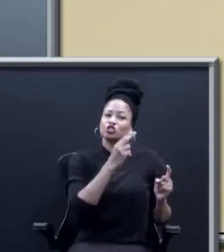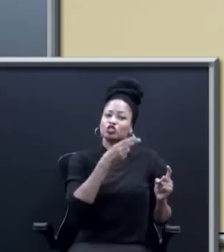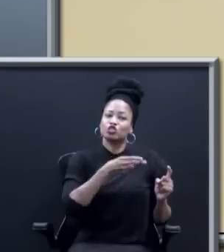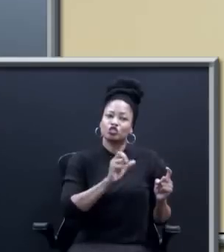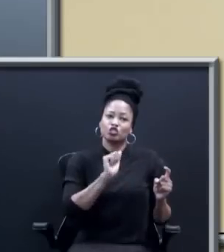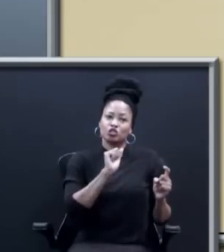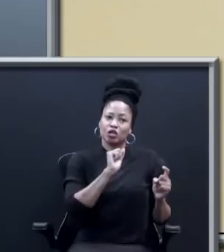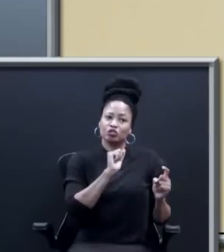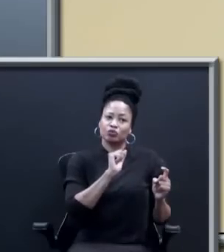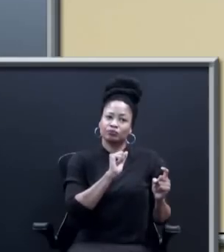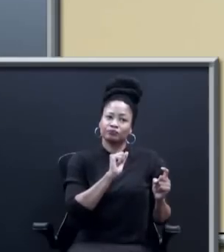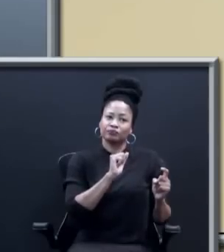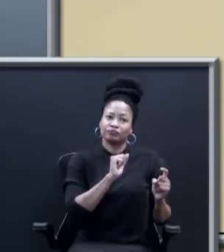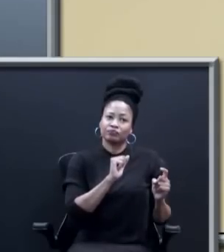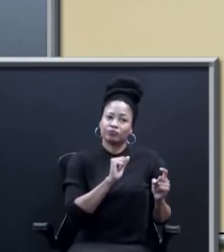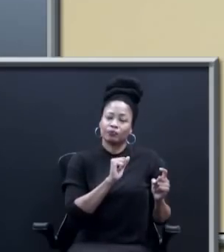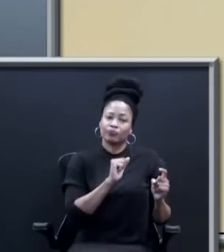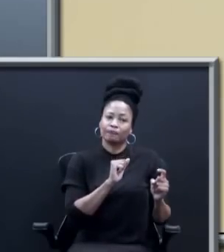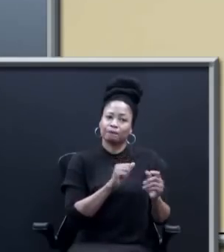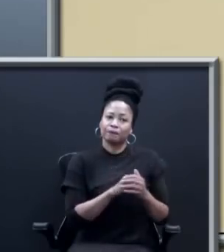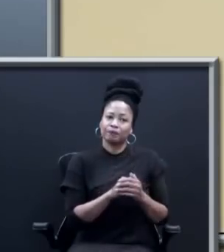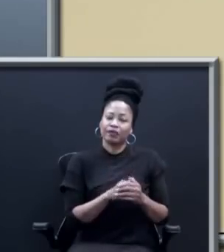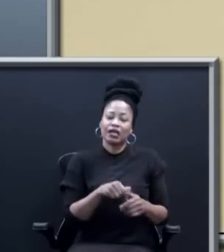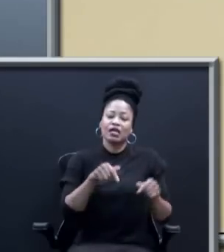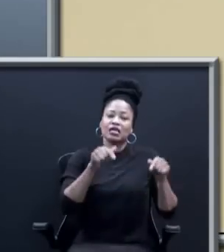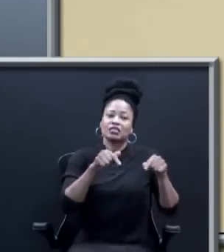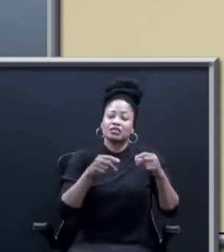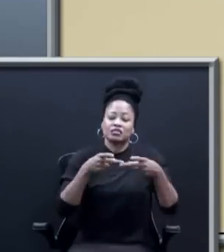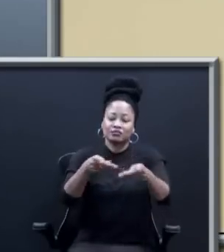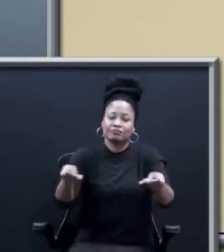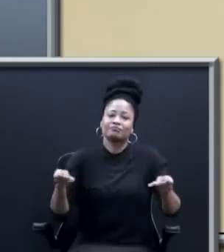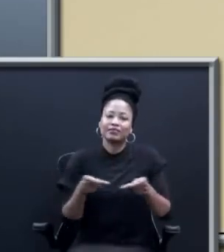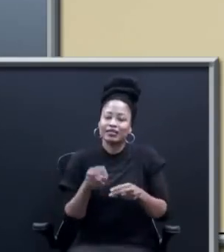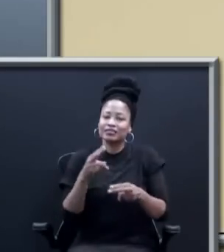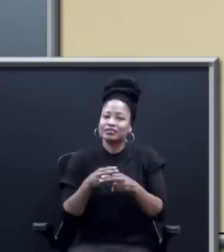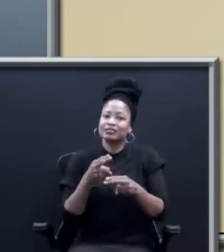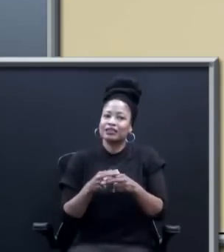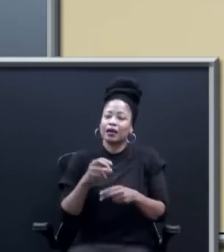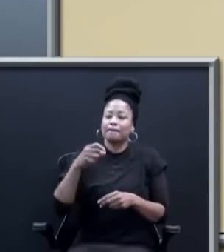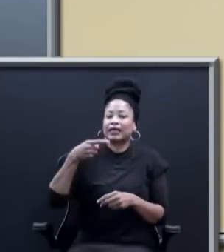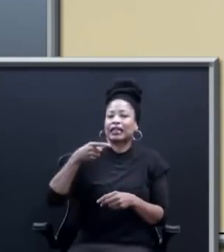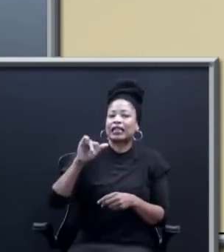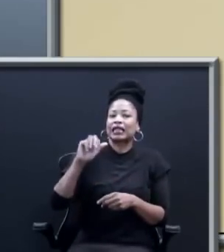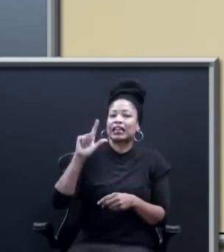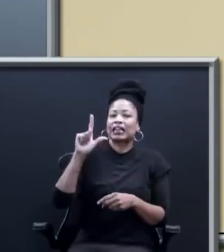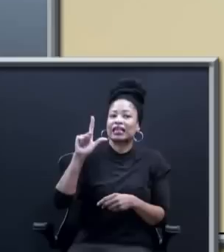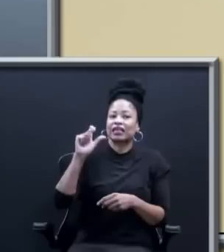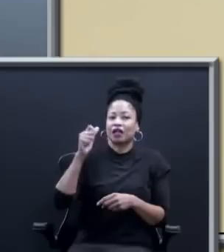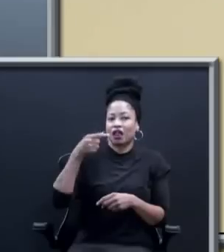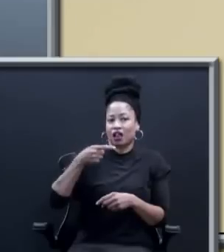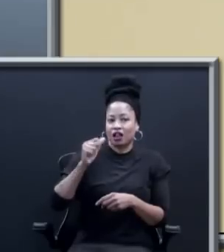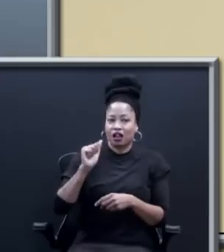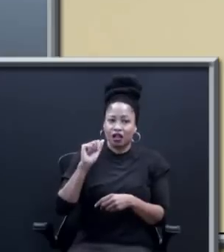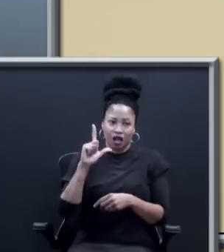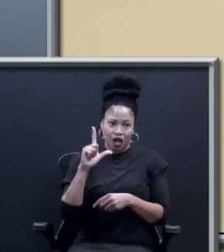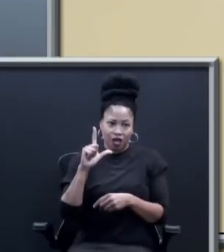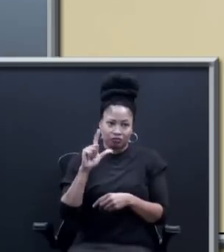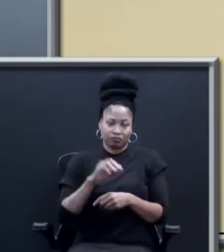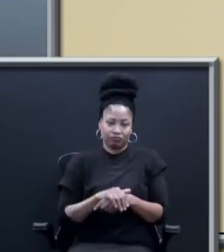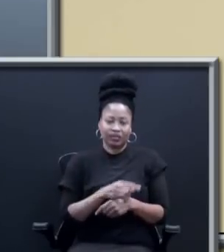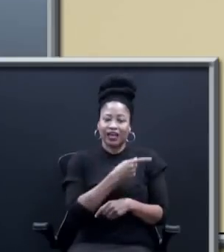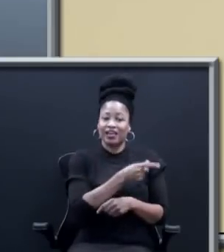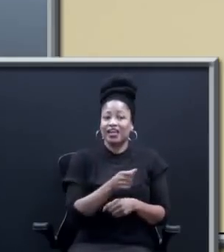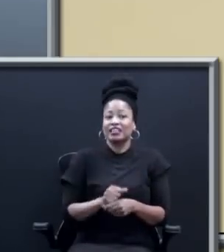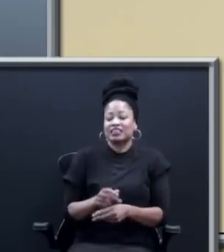of the place is called Gilgal unto this day. Go ahead. And the children of Israel encamped in Gilgal and kept the Passover on